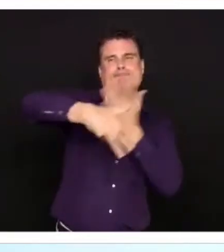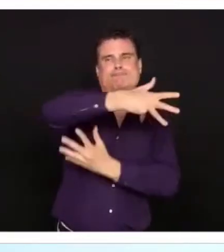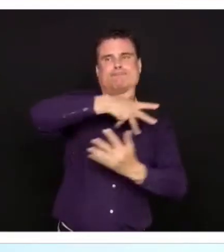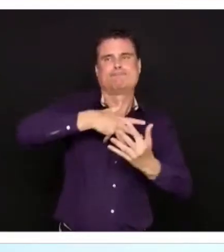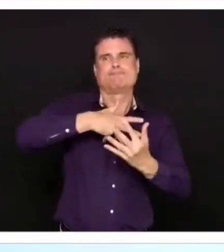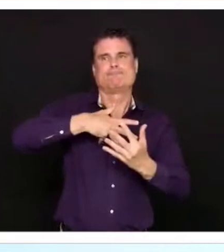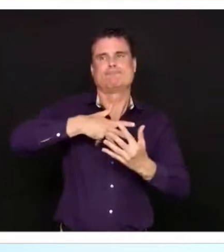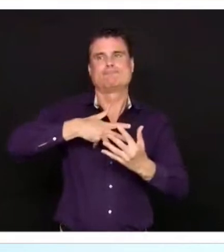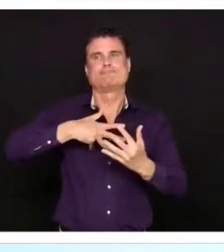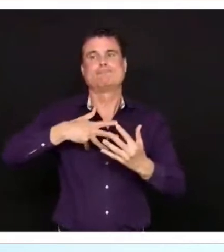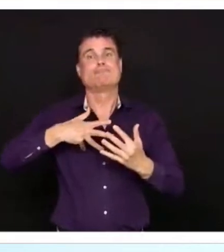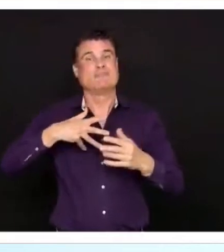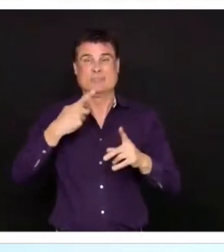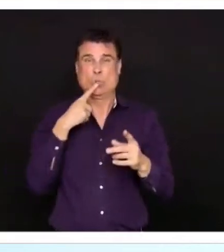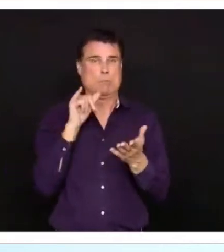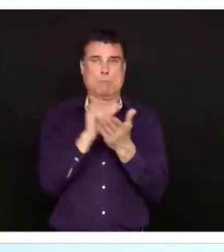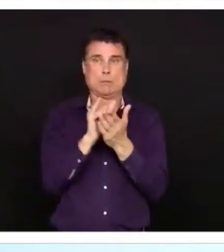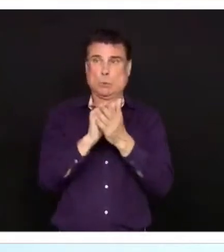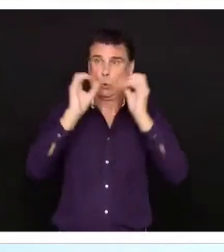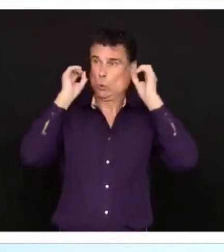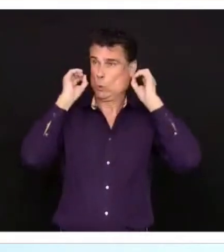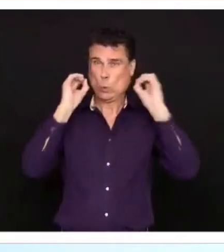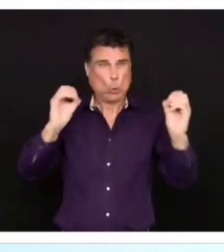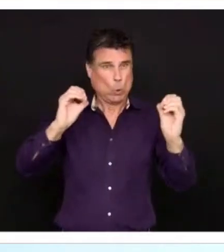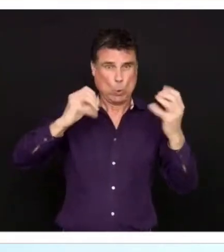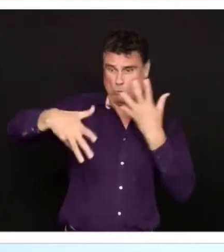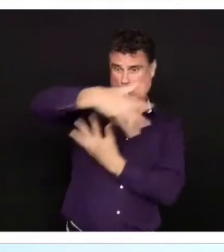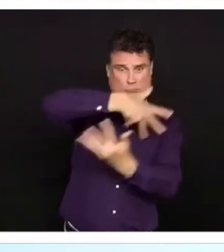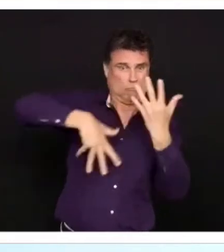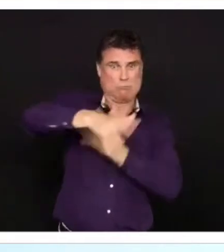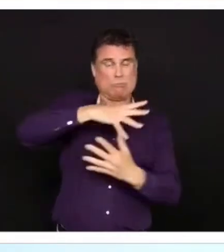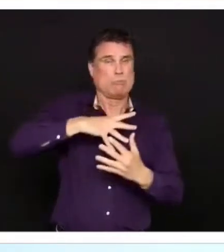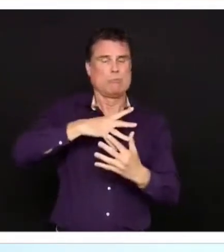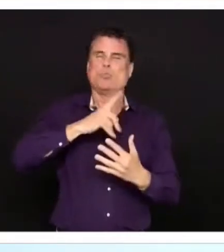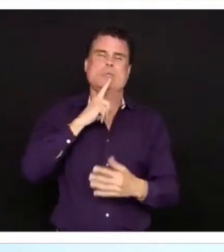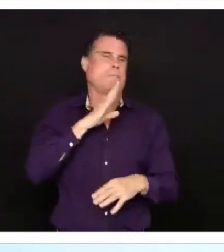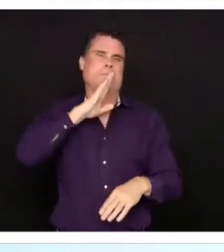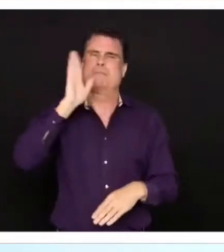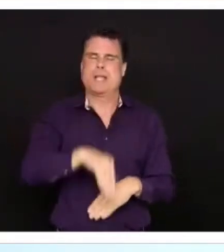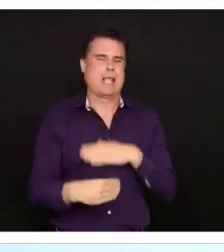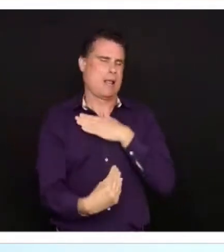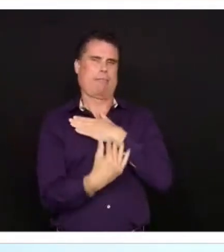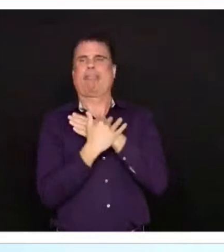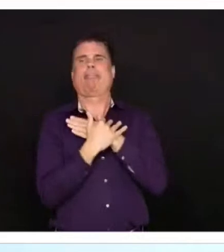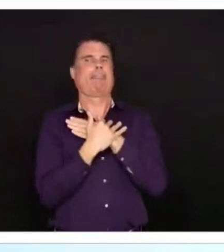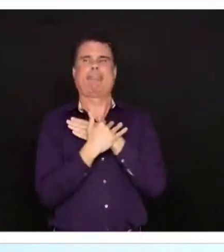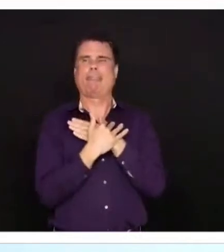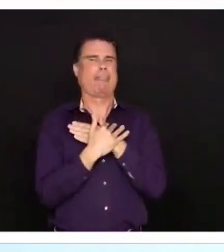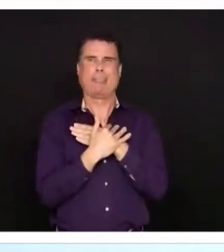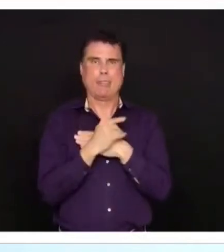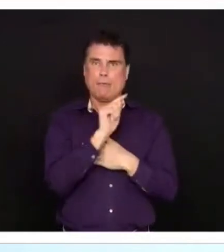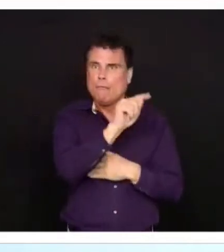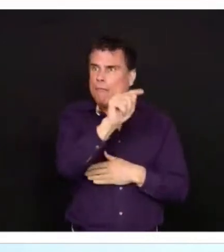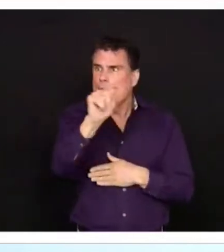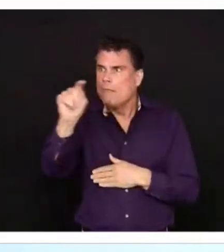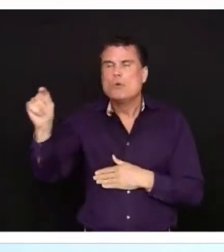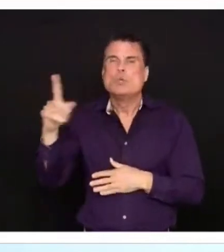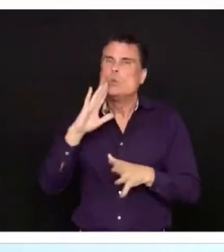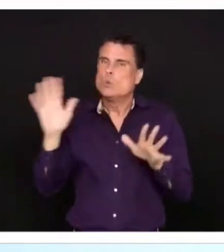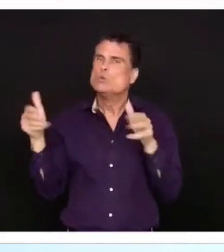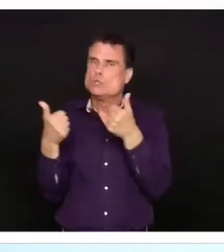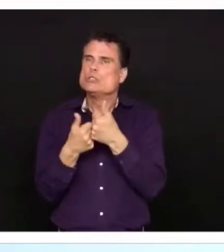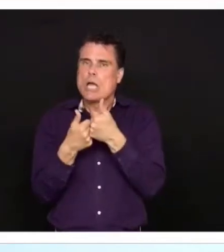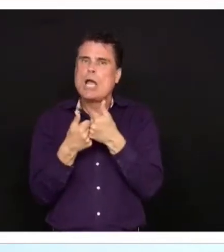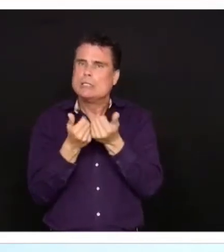I think, and maybe without precedent in the modern age. We have never been collectively this confined